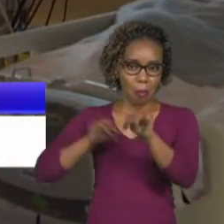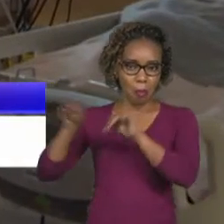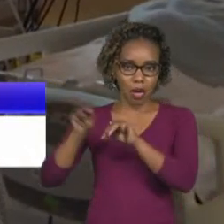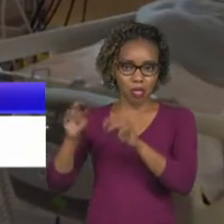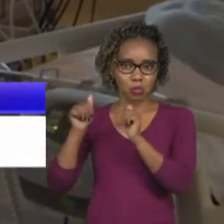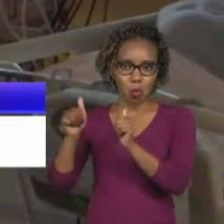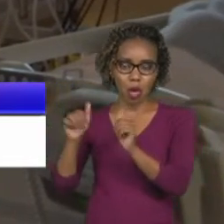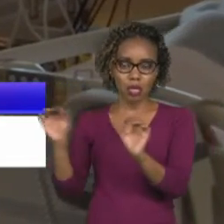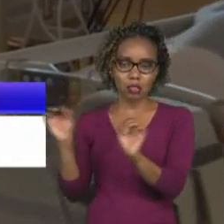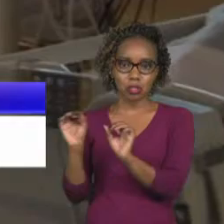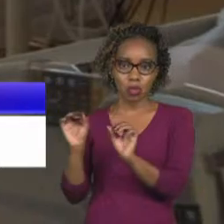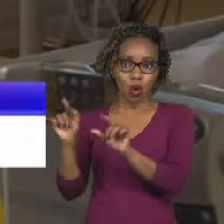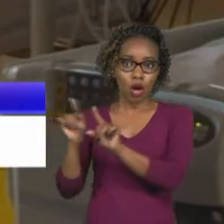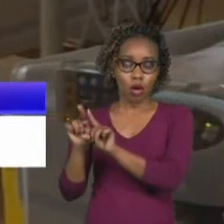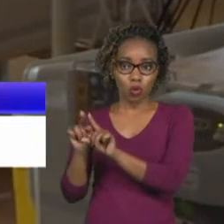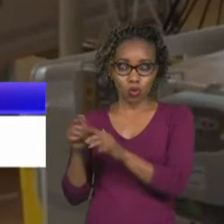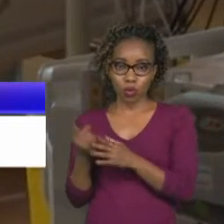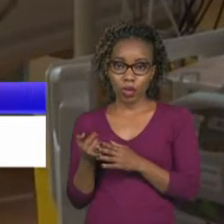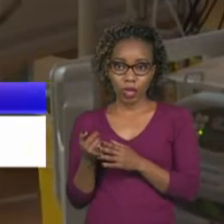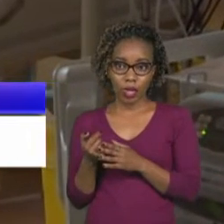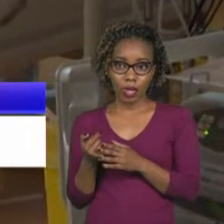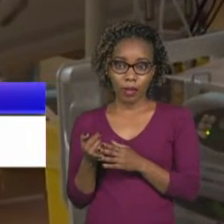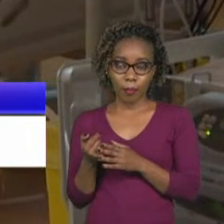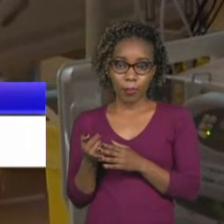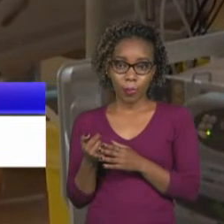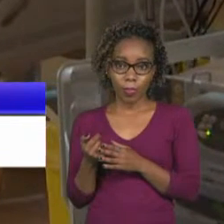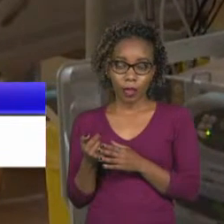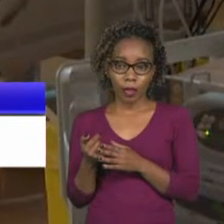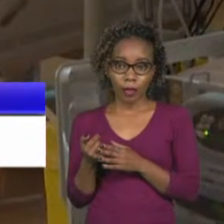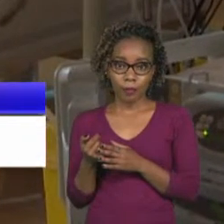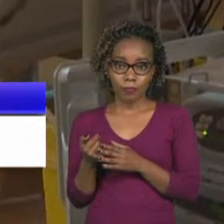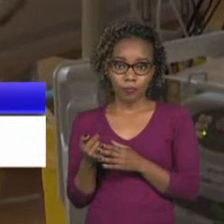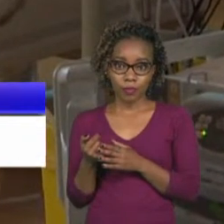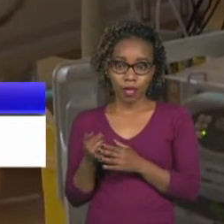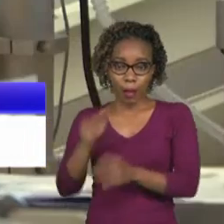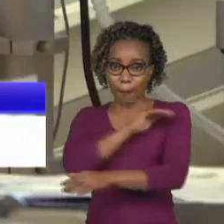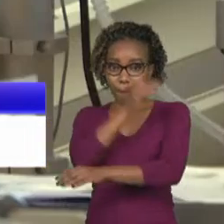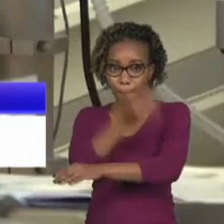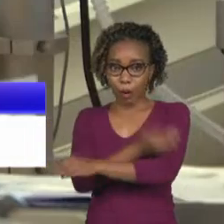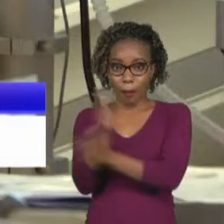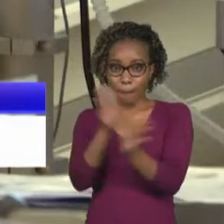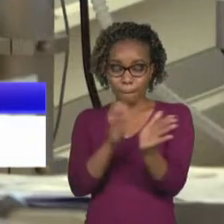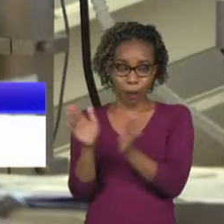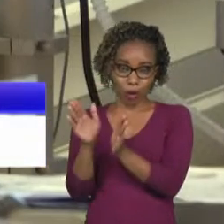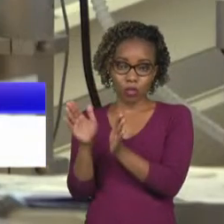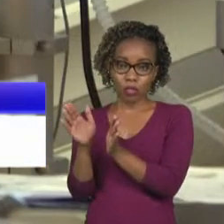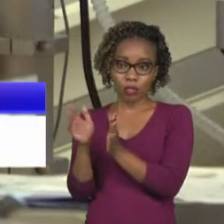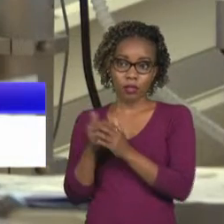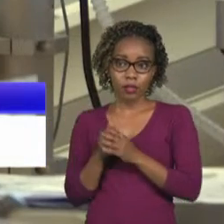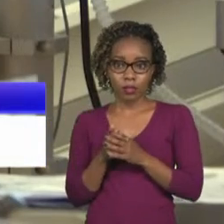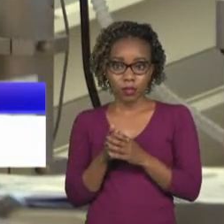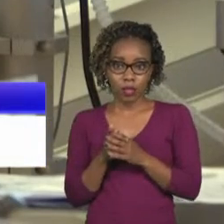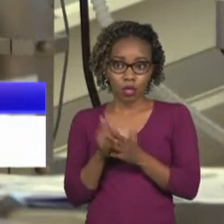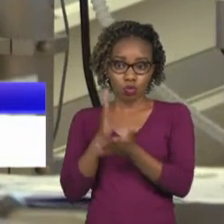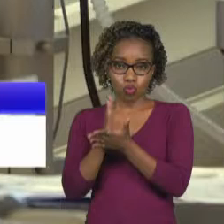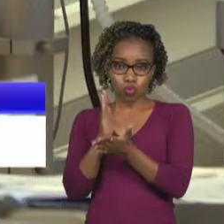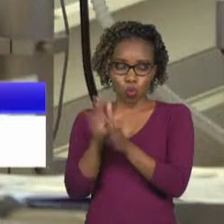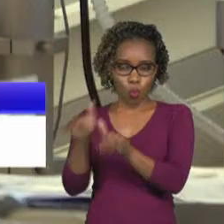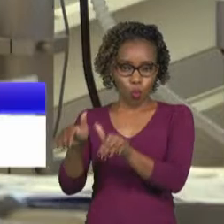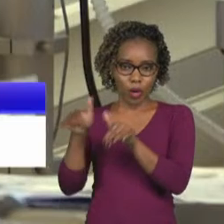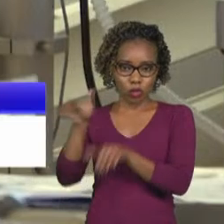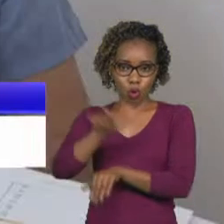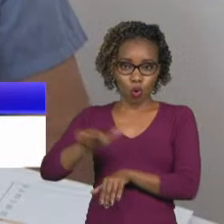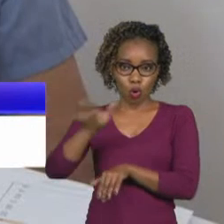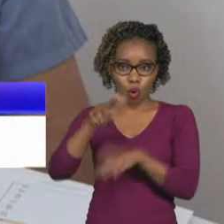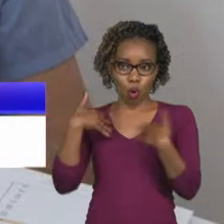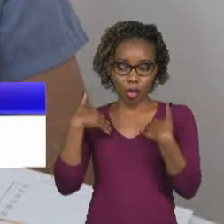and pervasive infiltration by the 'Ndrangheta, Italy's most powerful organized crime syndicate, have weighed for decades on the local